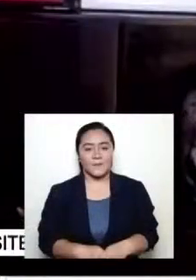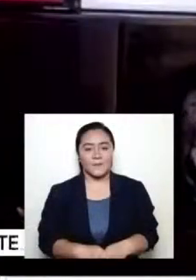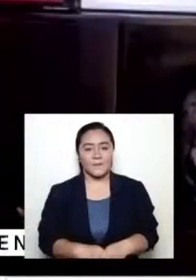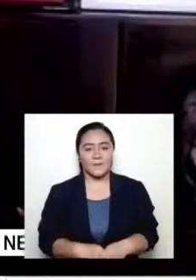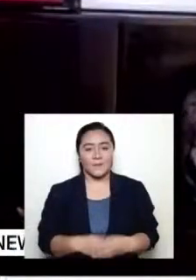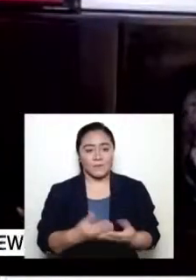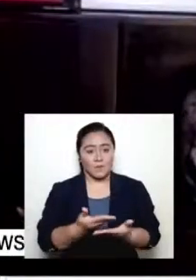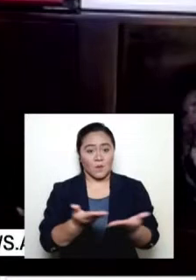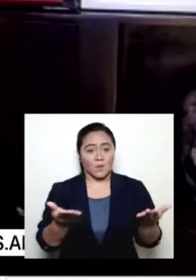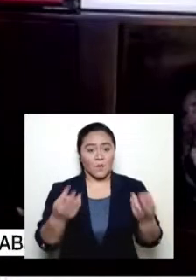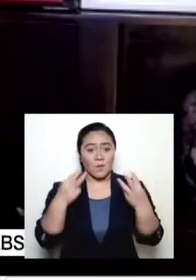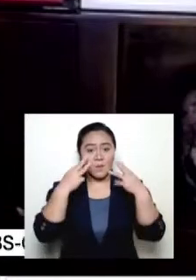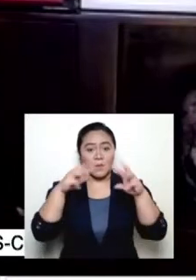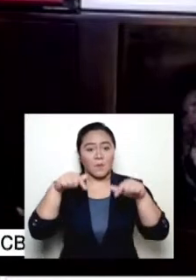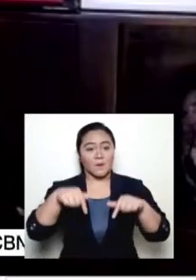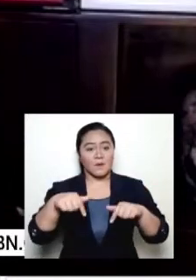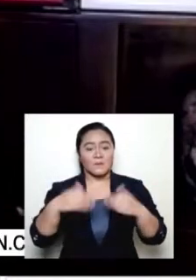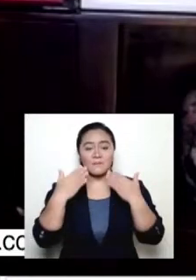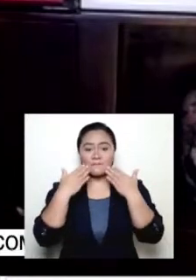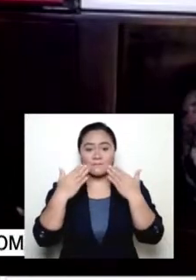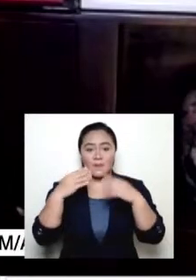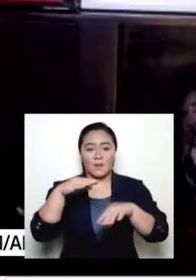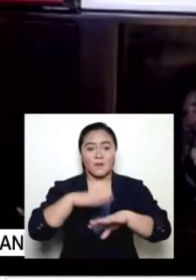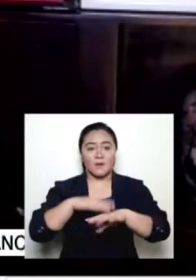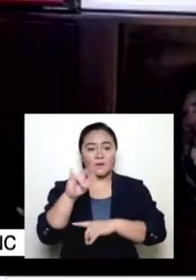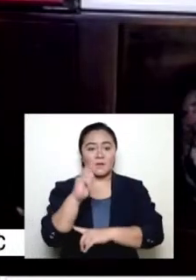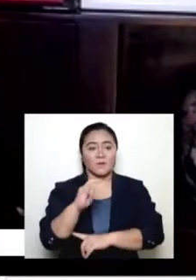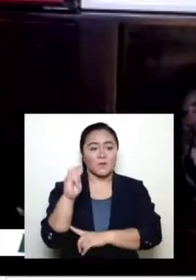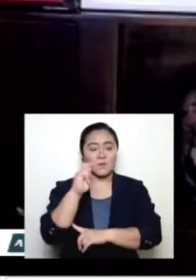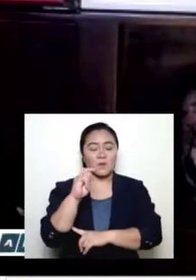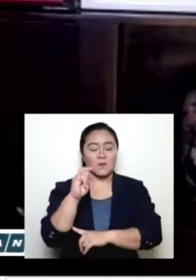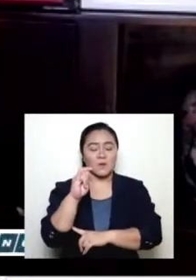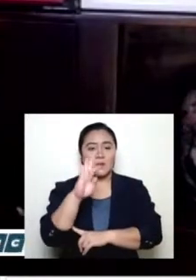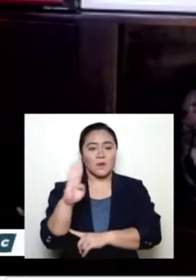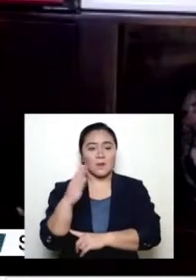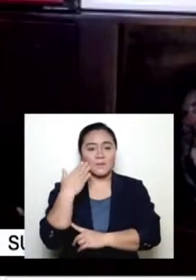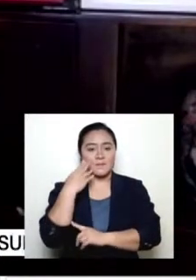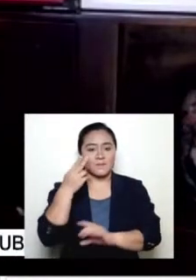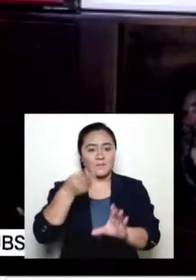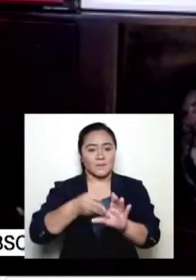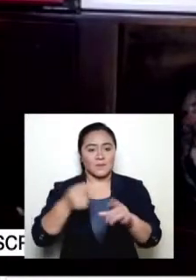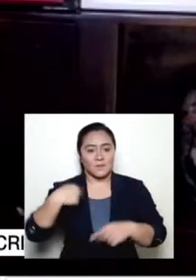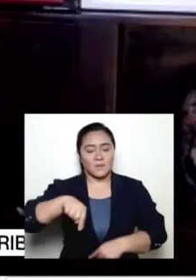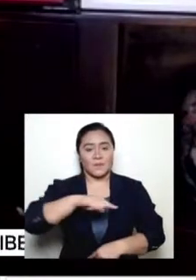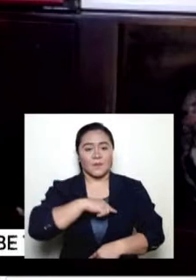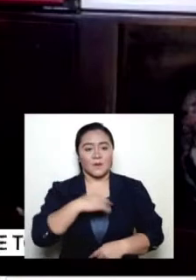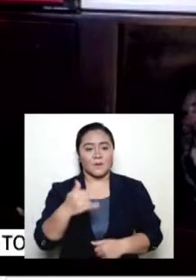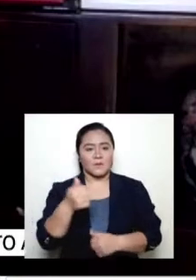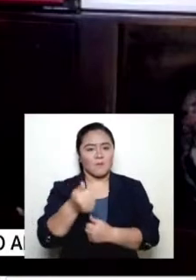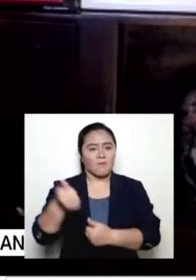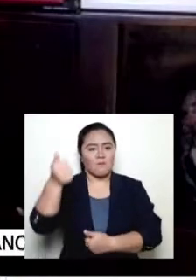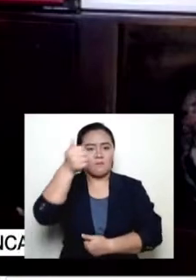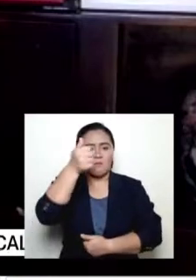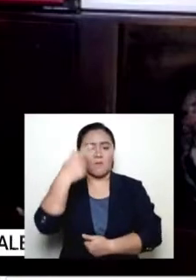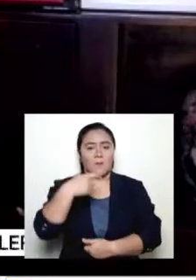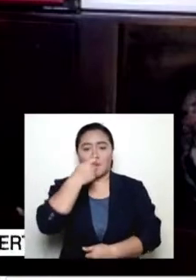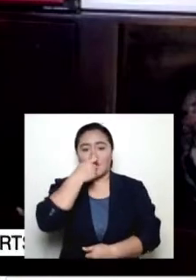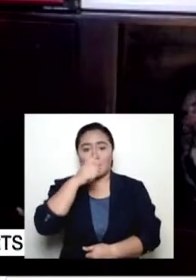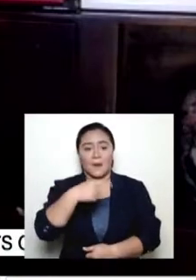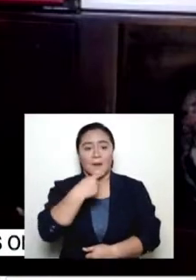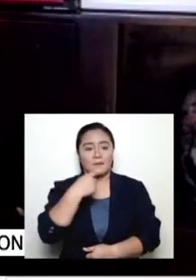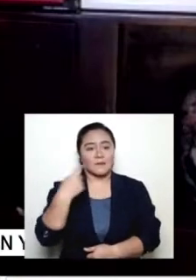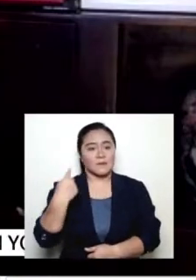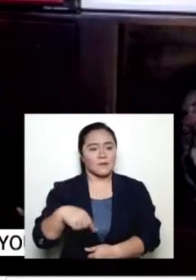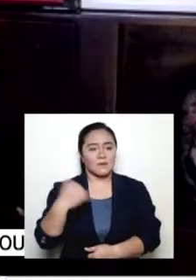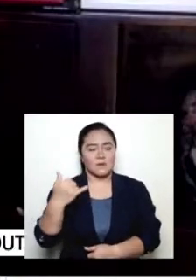For joining us, and for those of you watching us on YouTube and on Facebook, glad to have you with us today. The top diplomats of Russia and Ukraine set